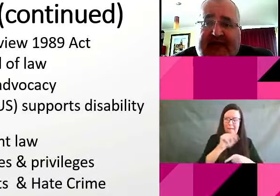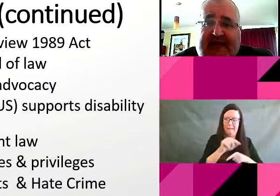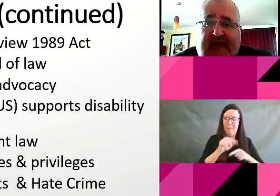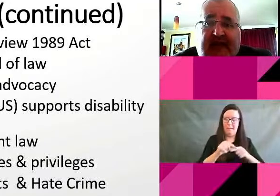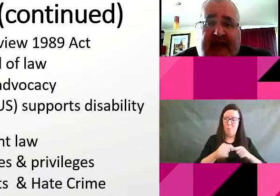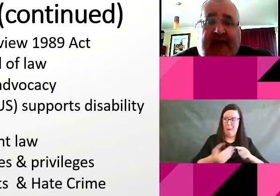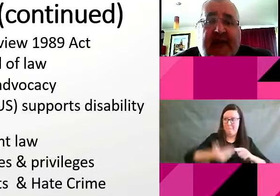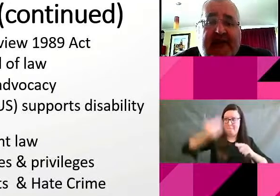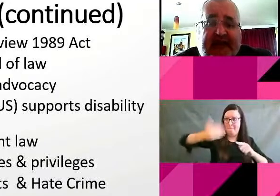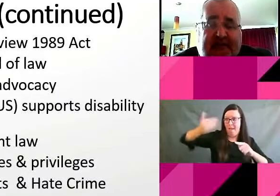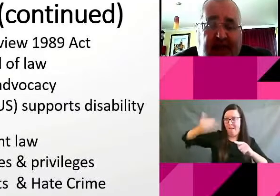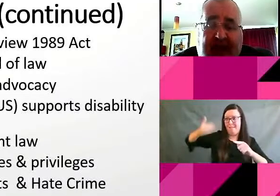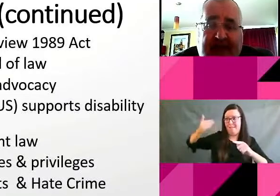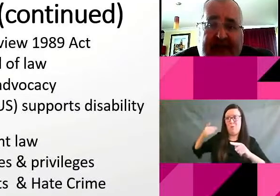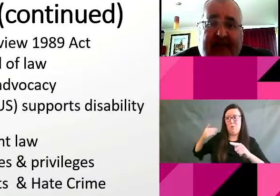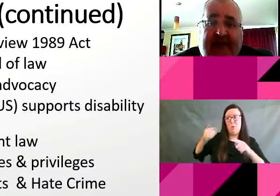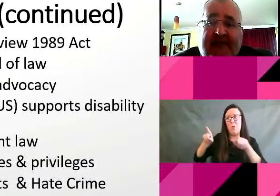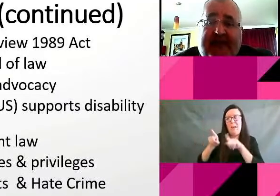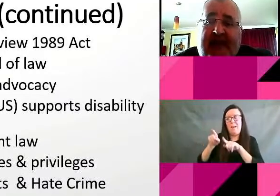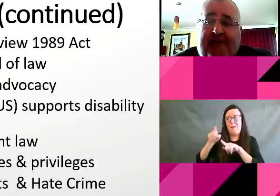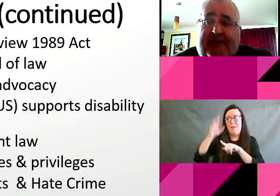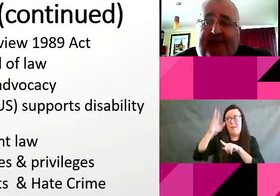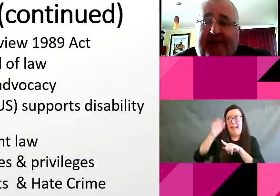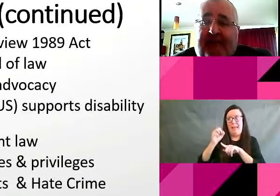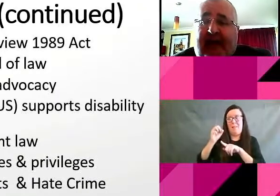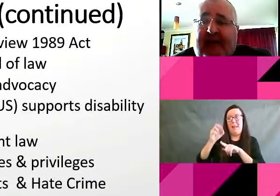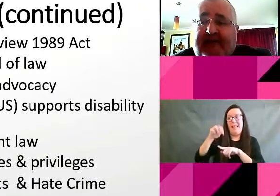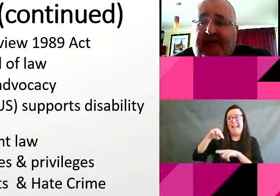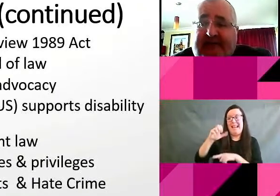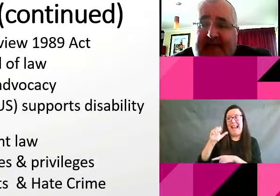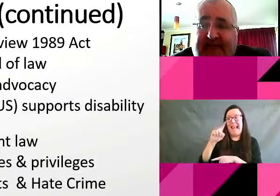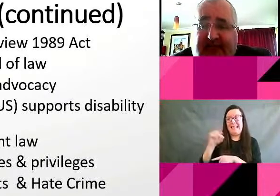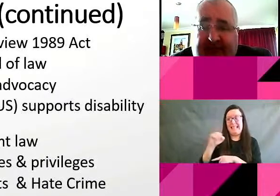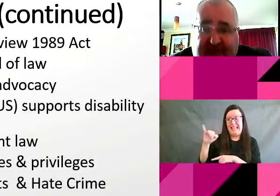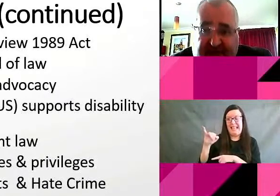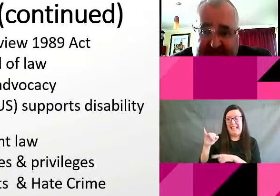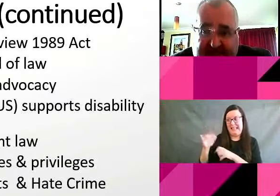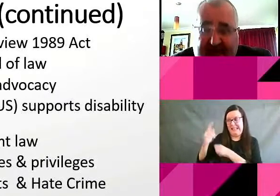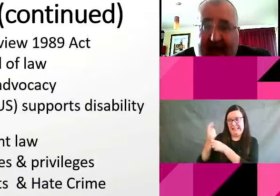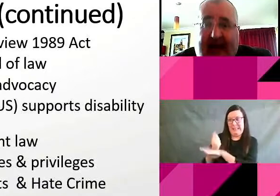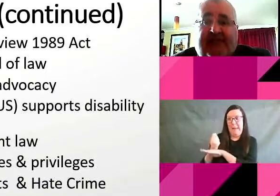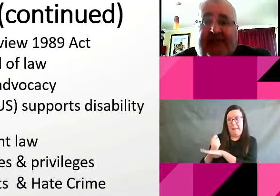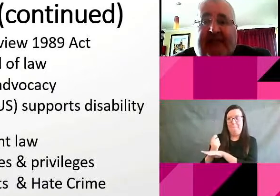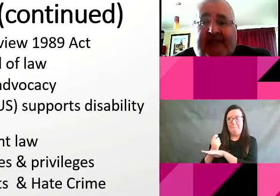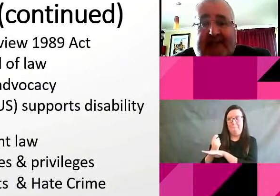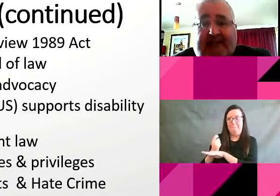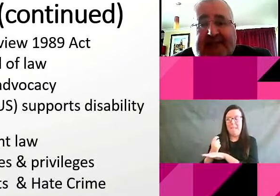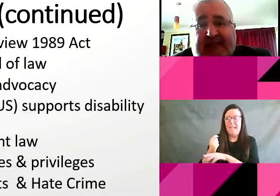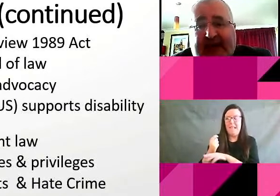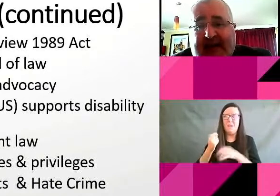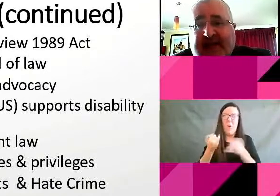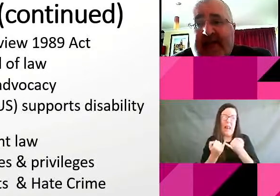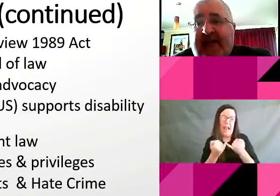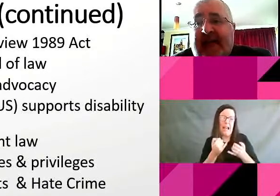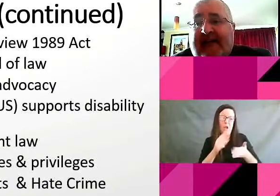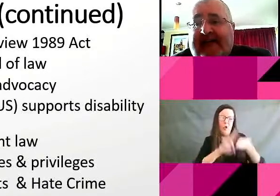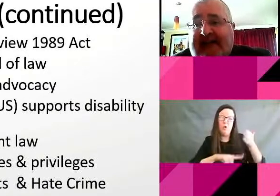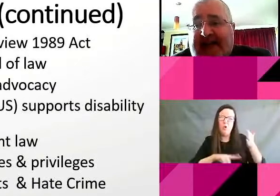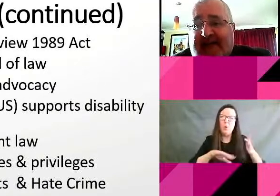of the Nazi era, describing disabled people as useless feeders, and that this was